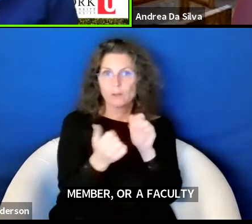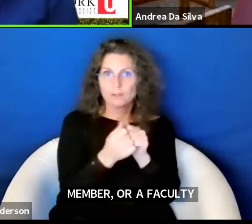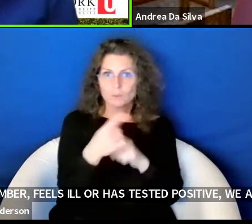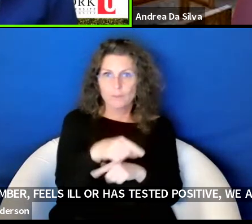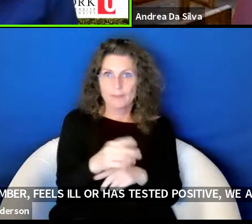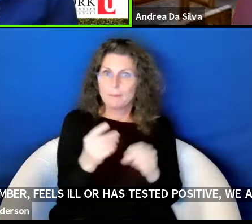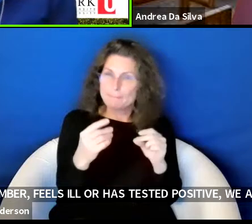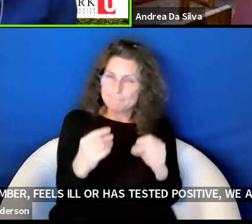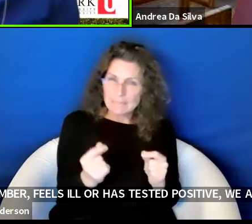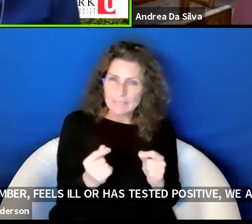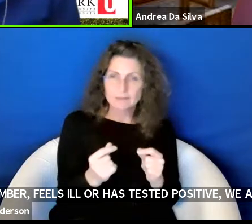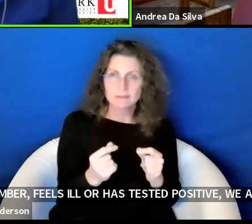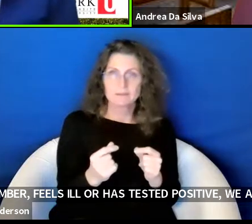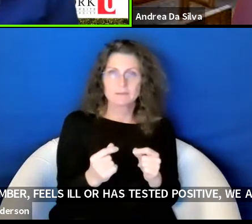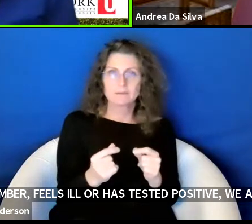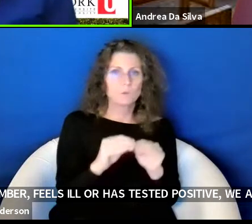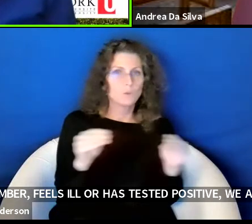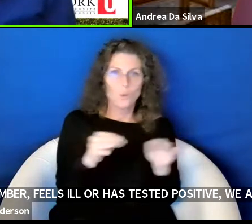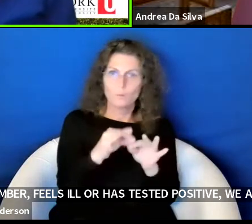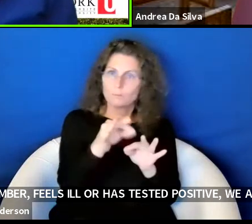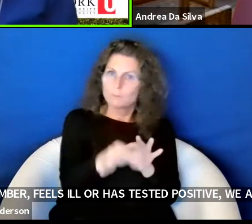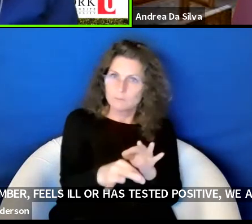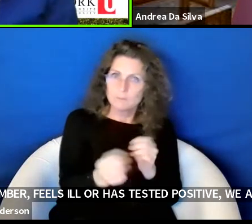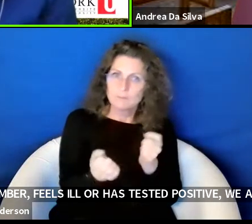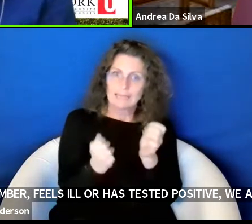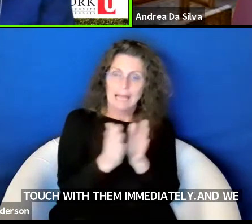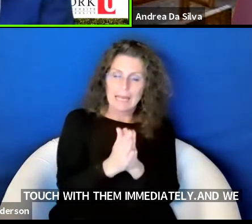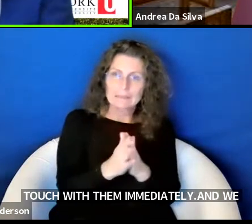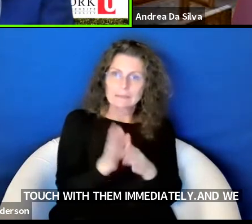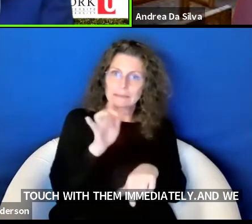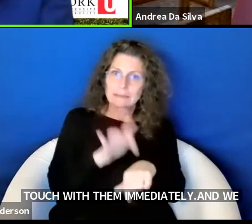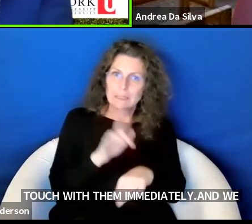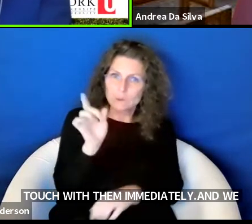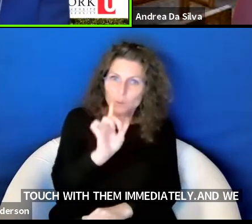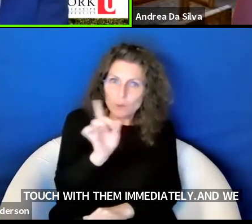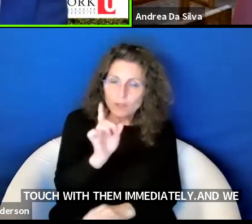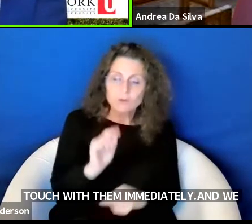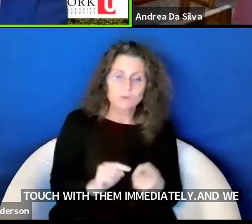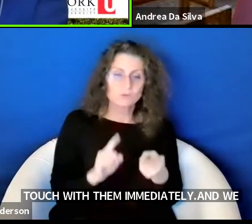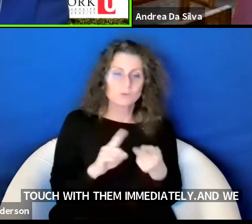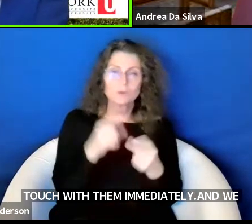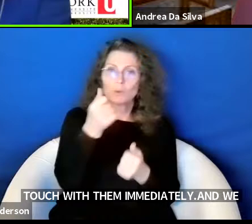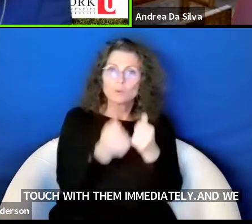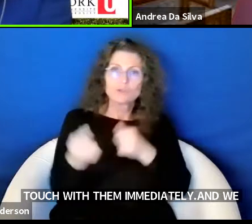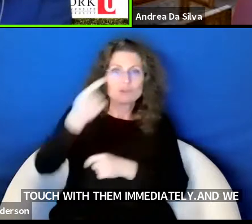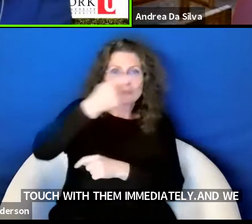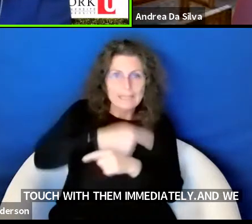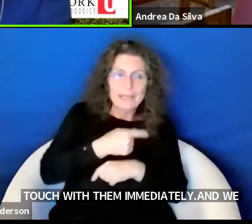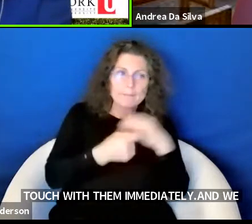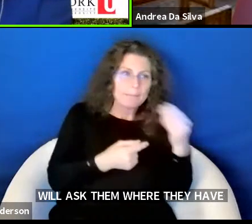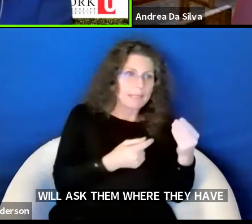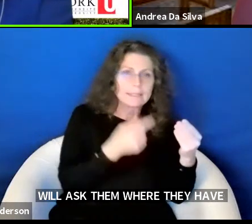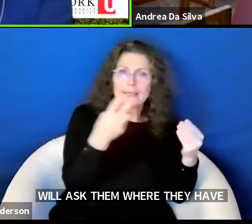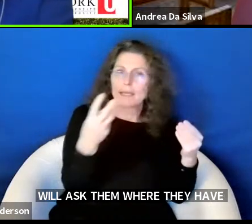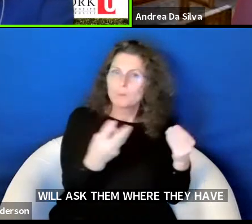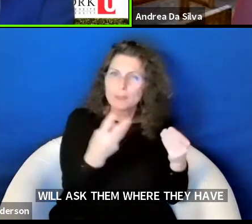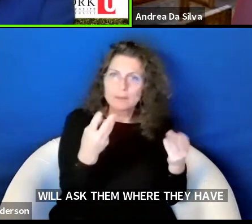And we will ask them where they have been, what days of the week, what times,